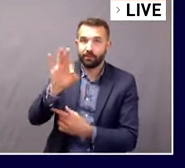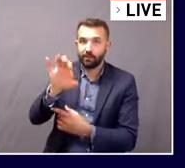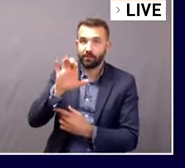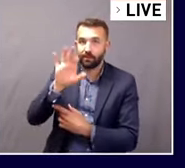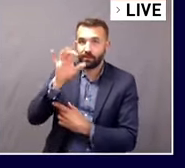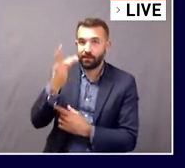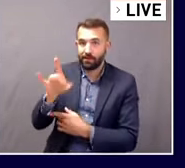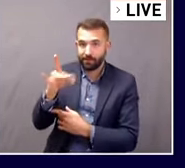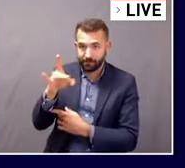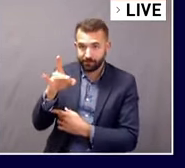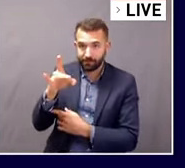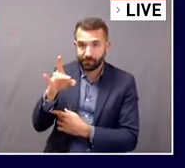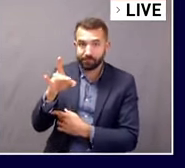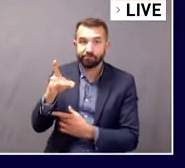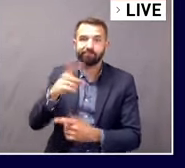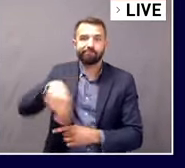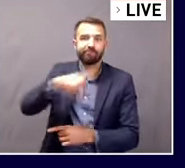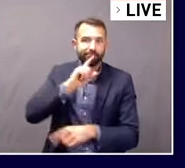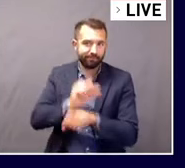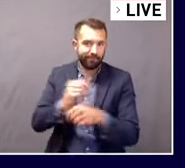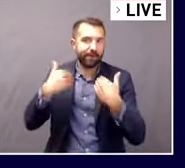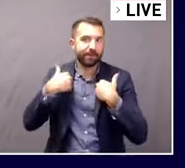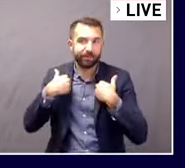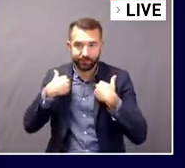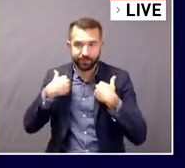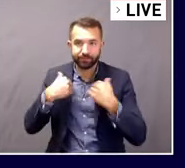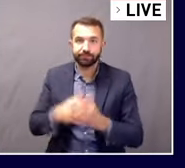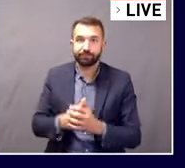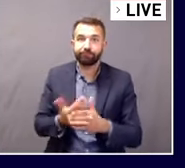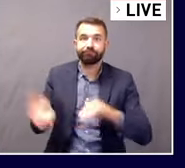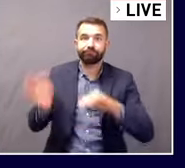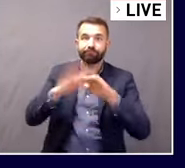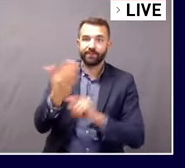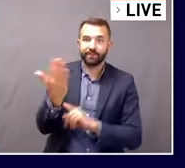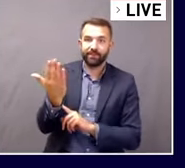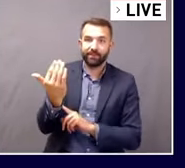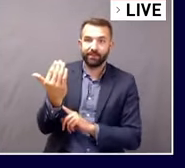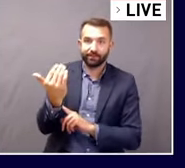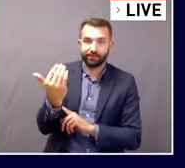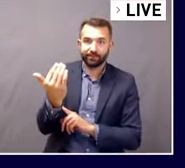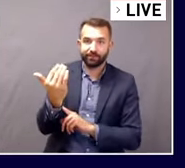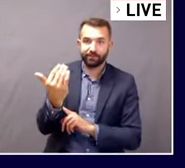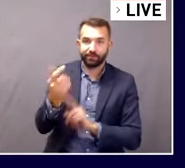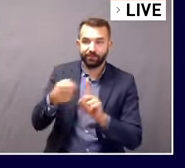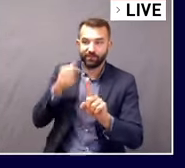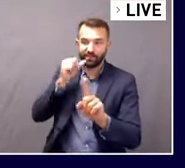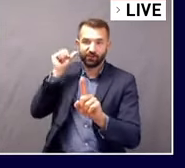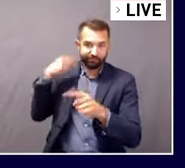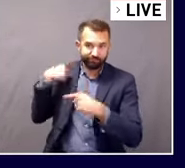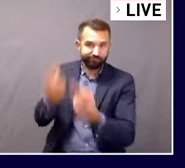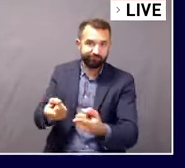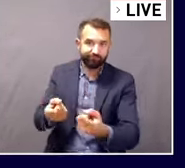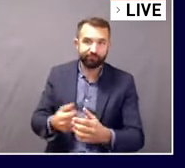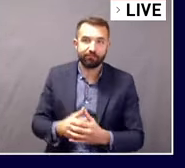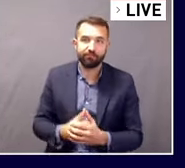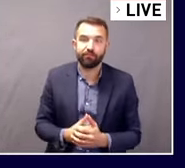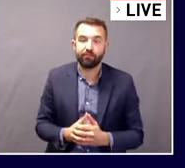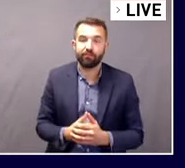4,918 cases of COVID-19, an increase of 15 cases since yesterday. Of those,